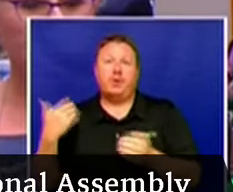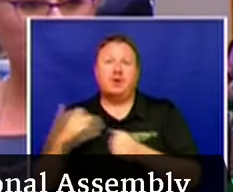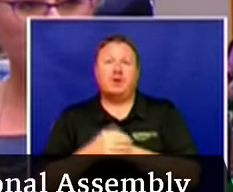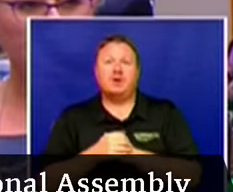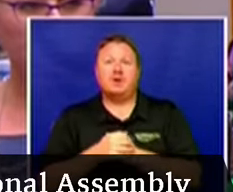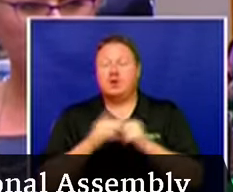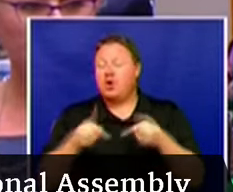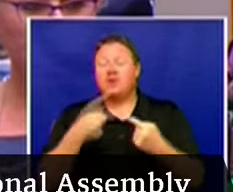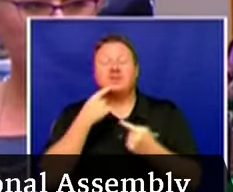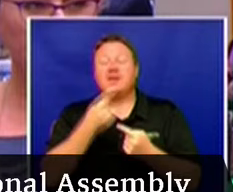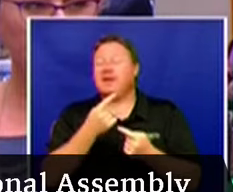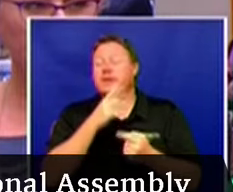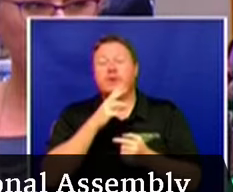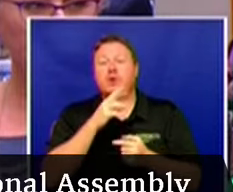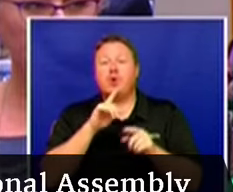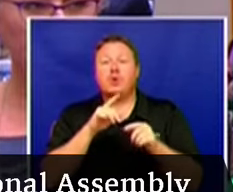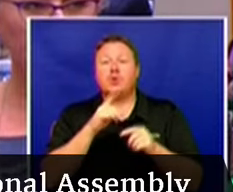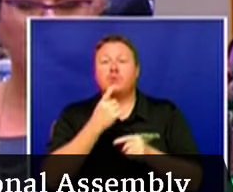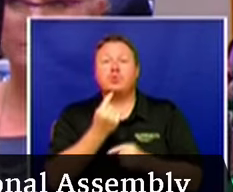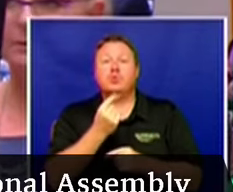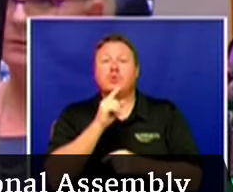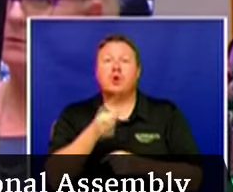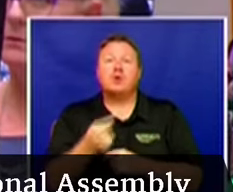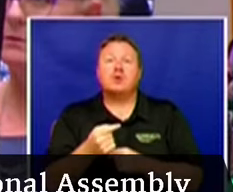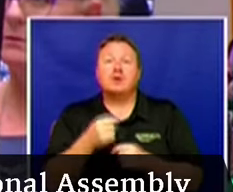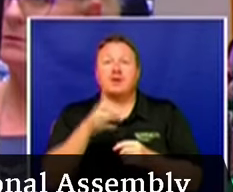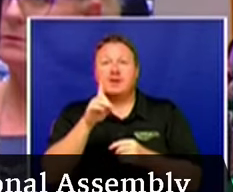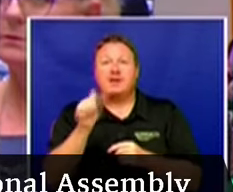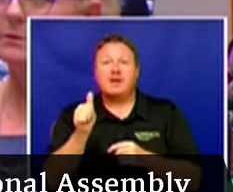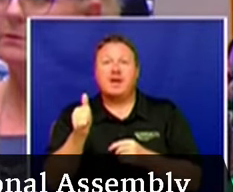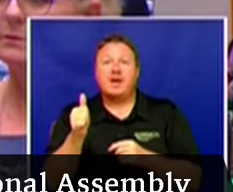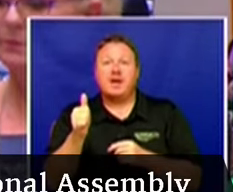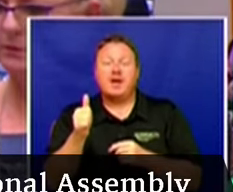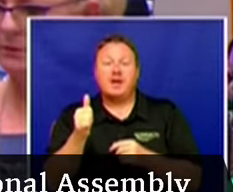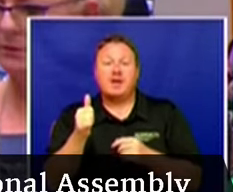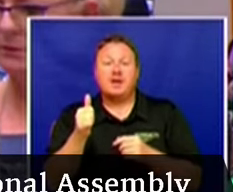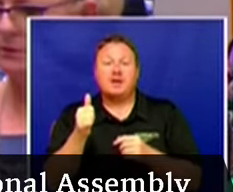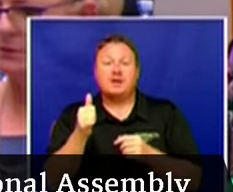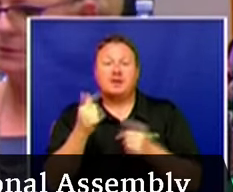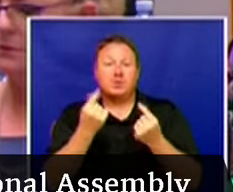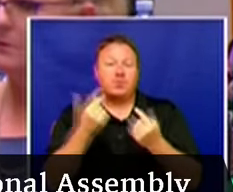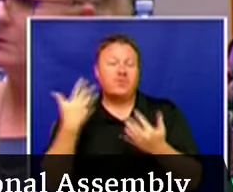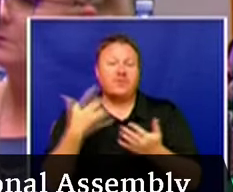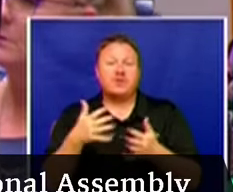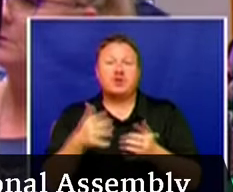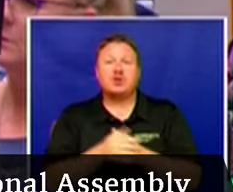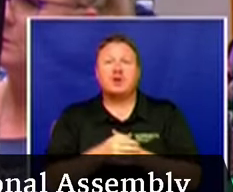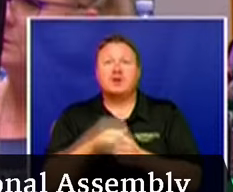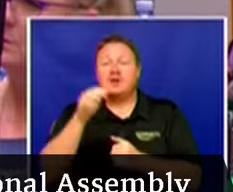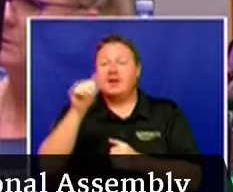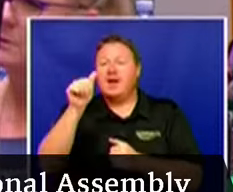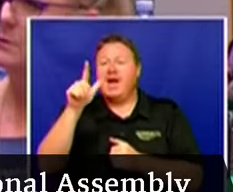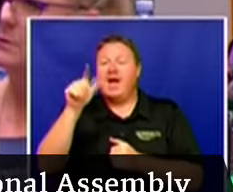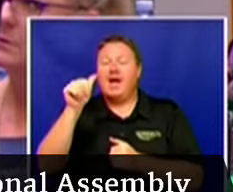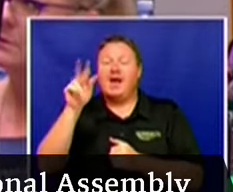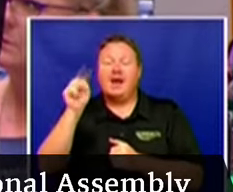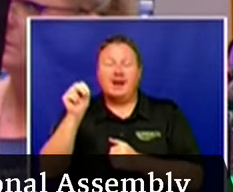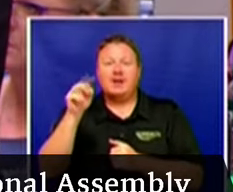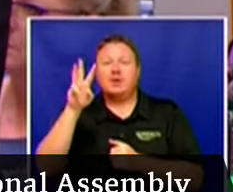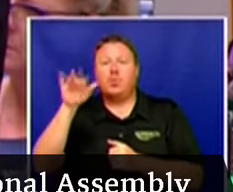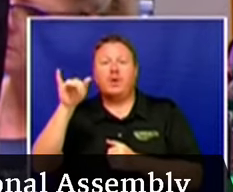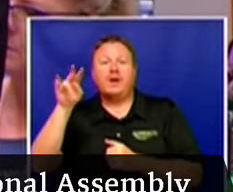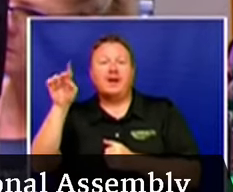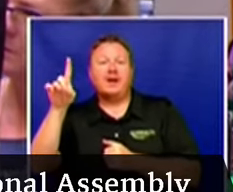can't be done, because the DA showed you it could be done. Alan Windey implemented, in the first 6 months of his term, lifestyle audits